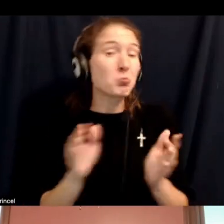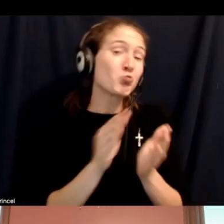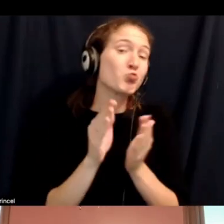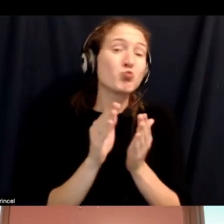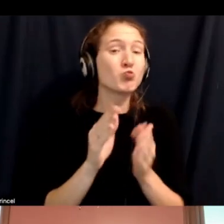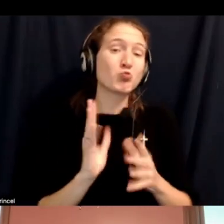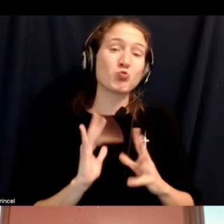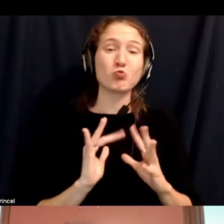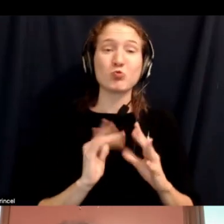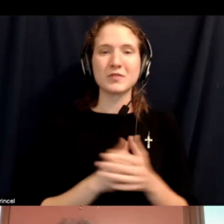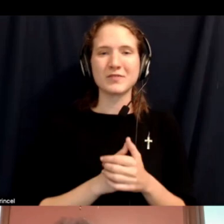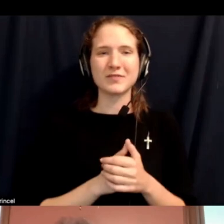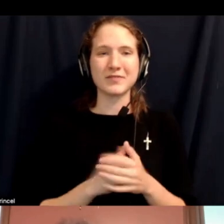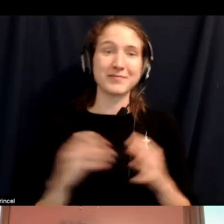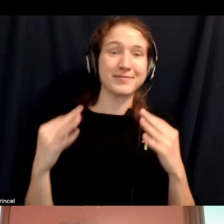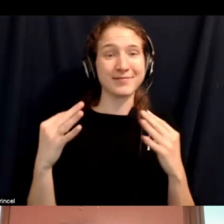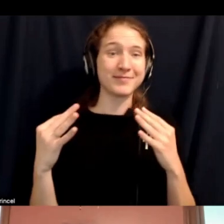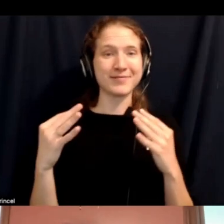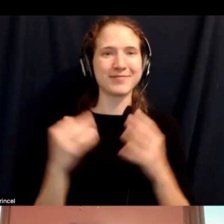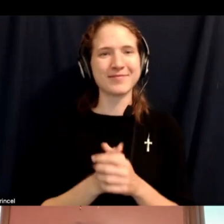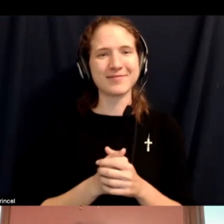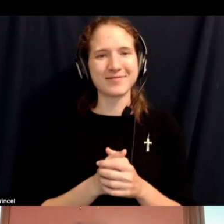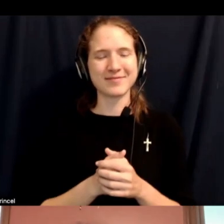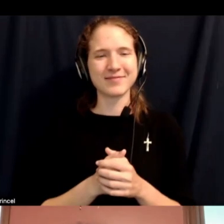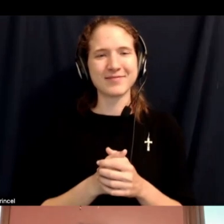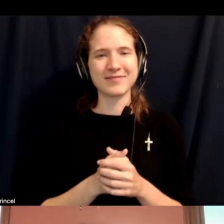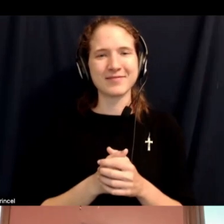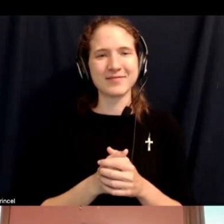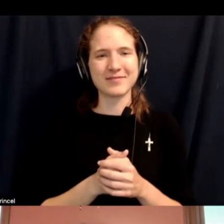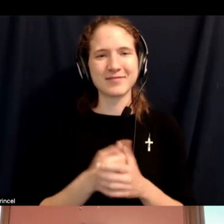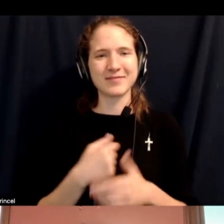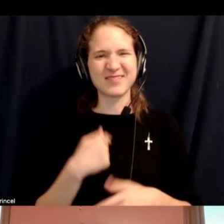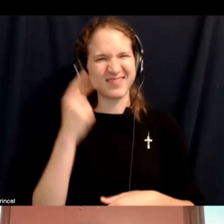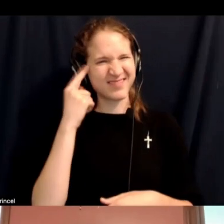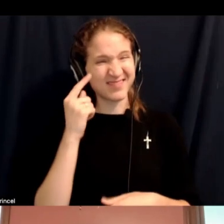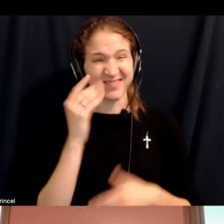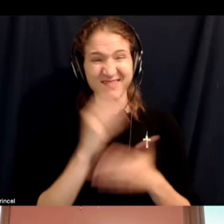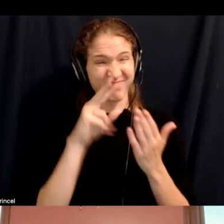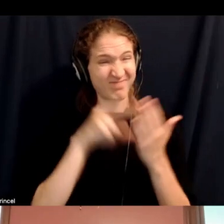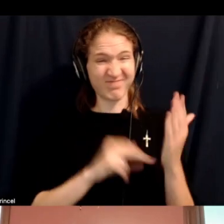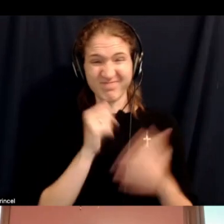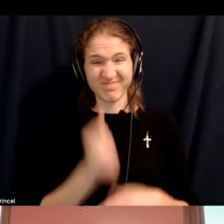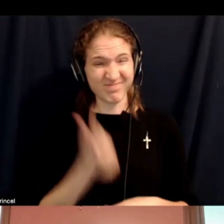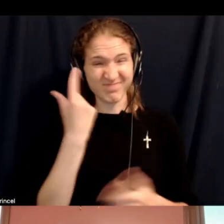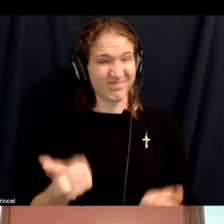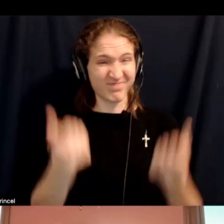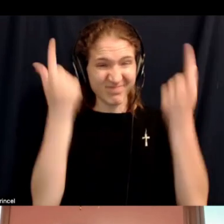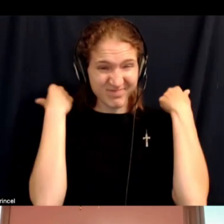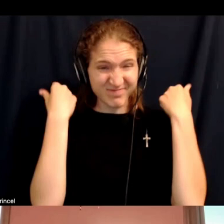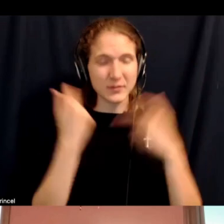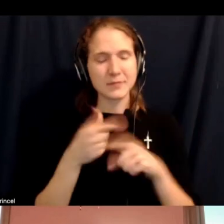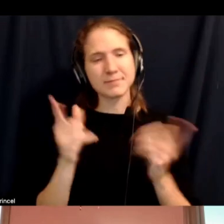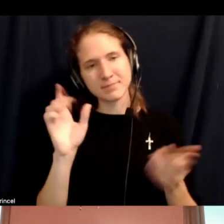I was like, yeah. So I don't think I even understood some of the things I read. But and